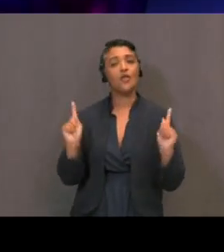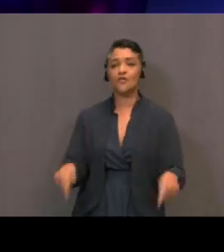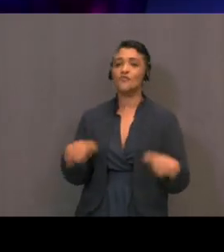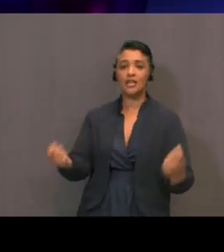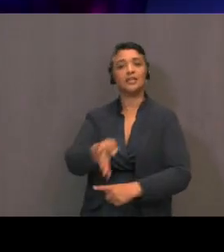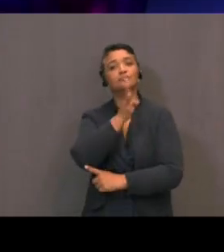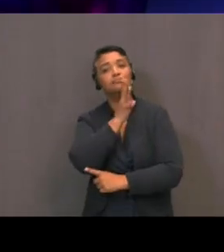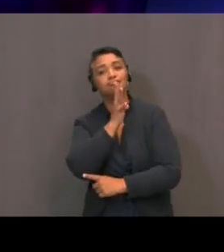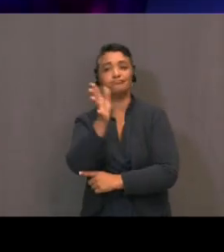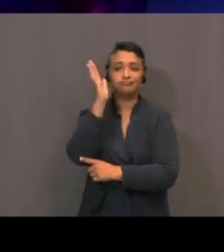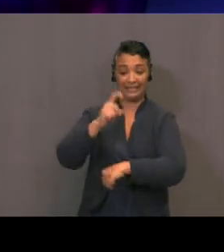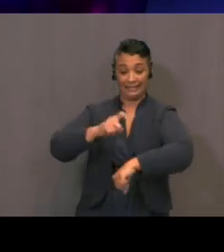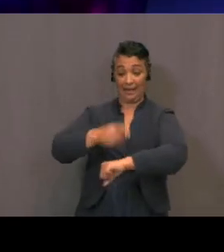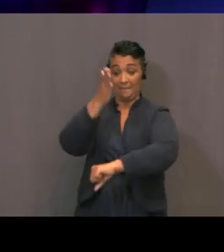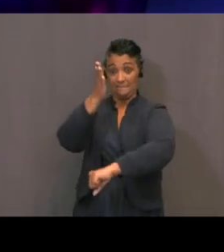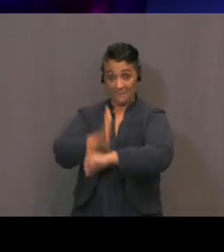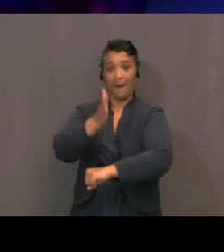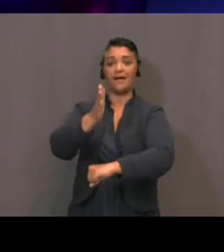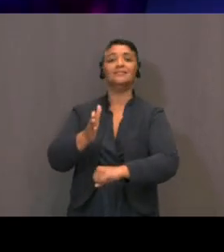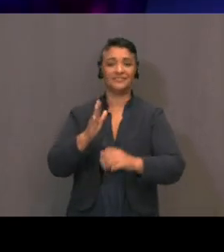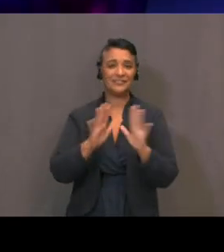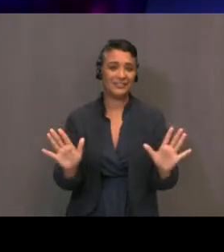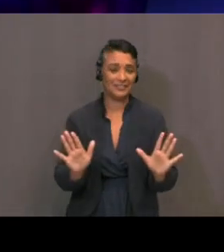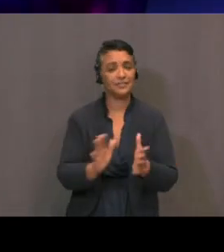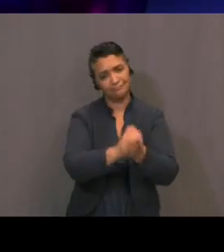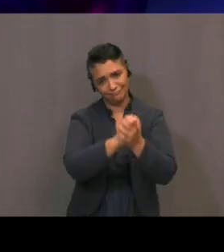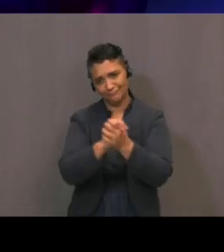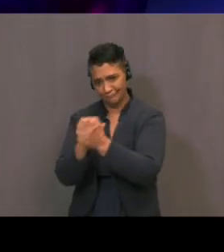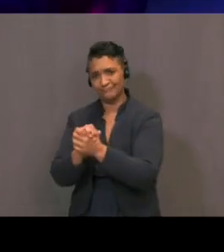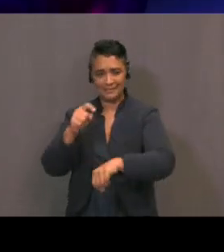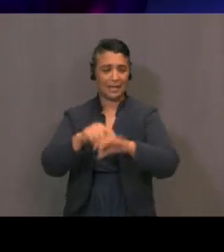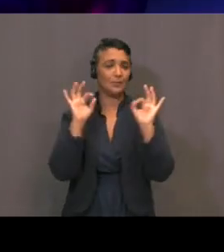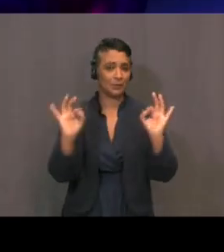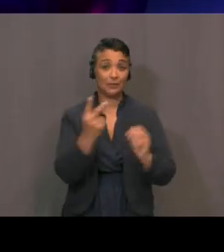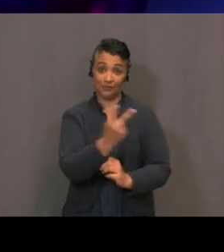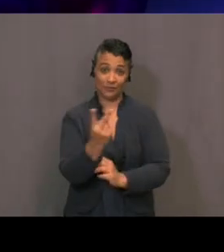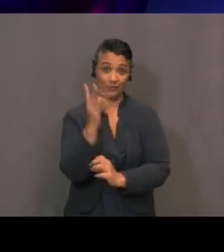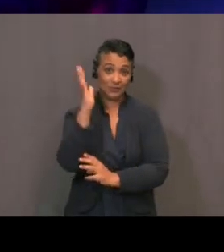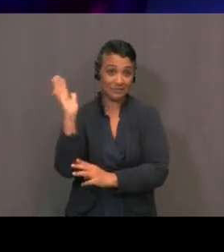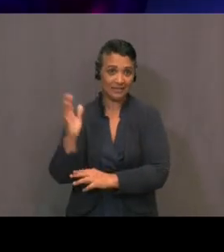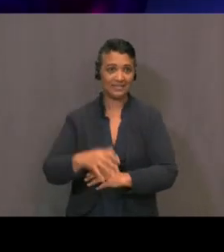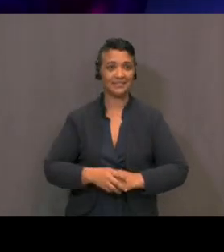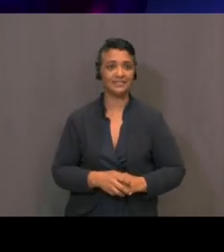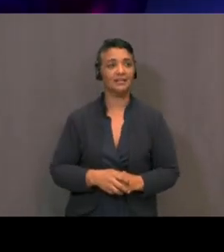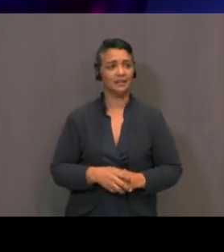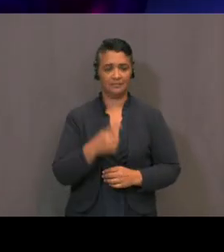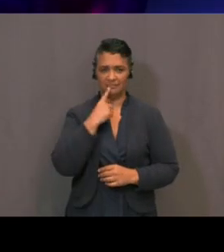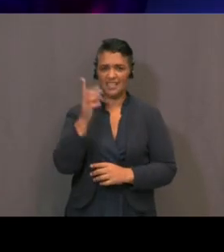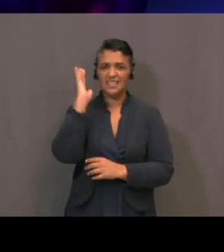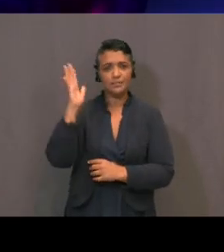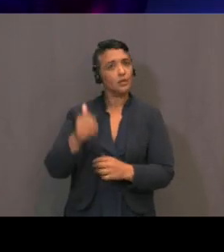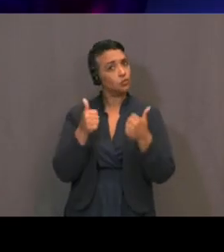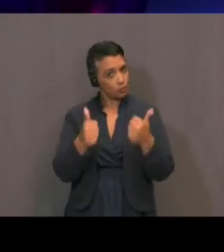you stuck to the time allotted. So first of all, well done to both of you for that. And I think when I said the caliber of our speakers, I think you